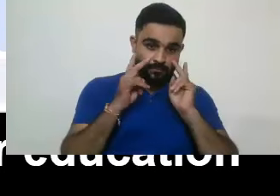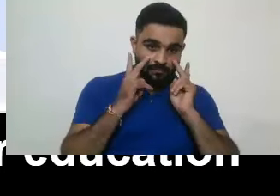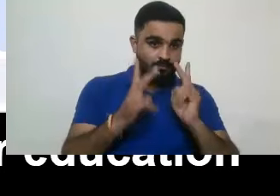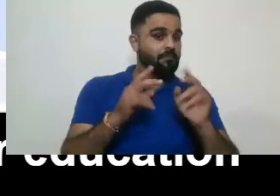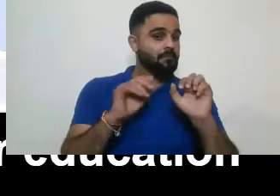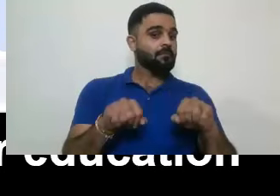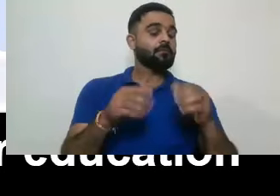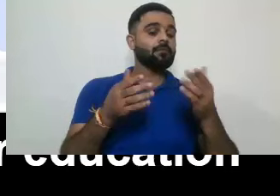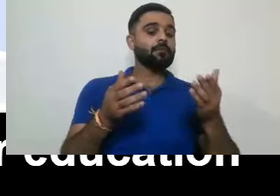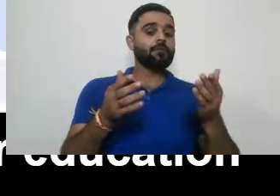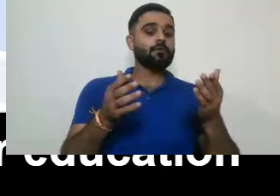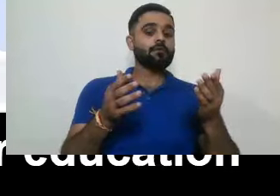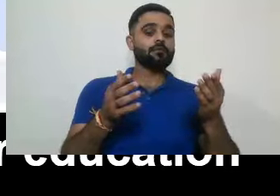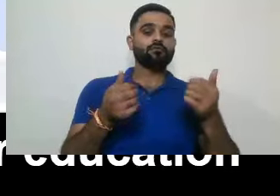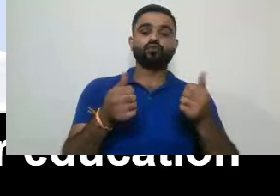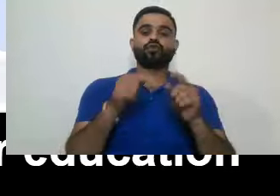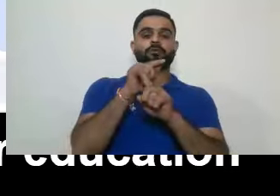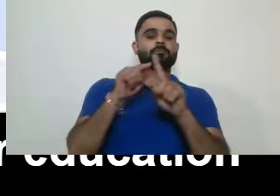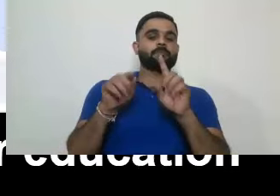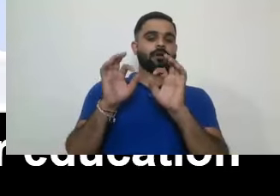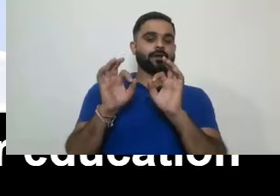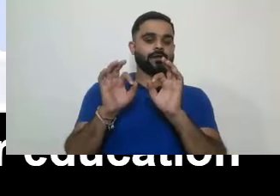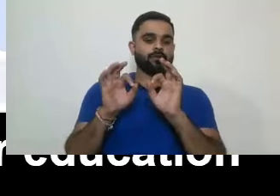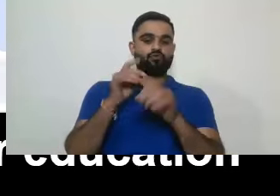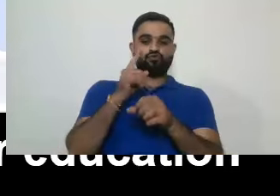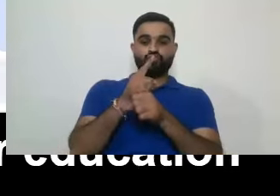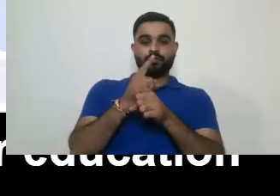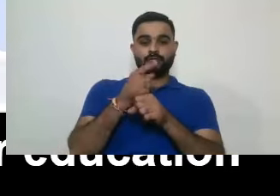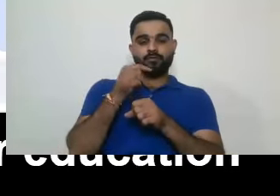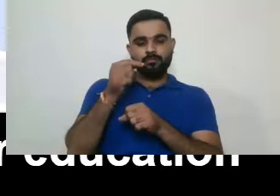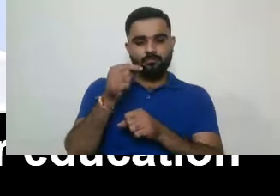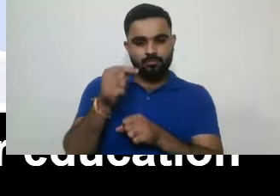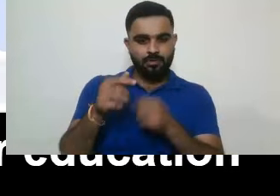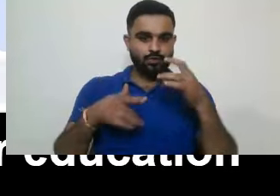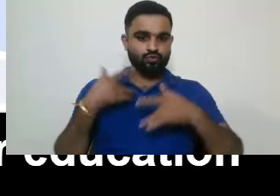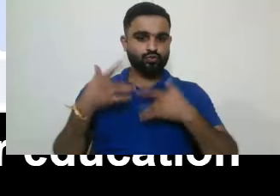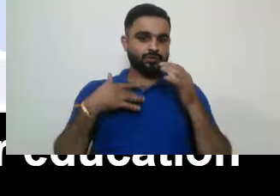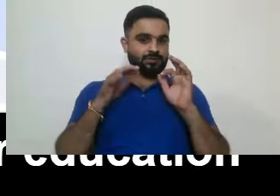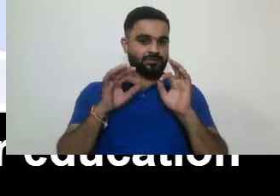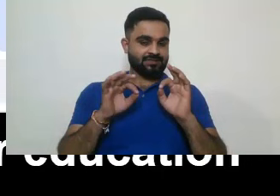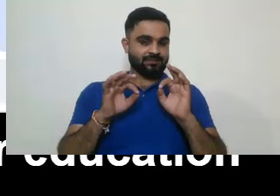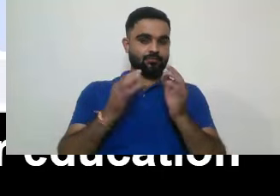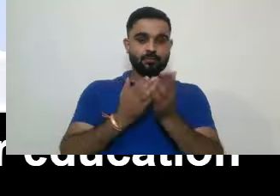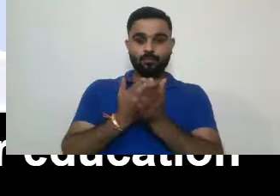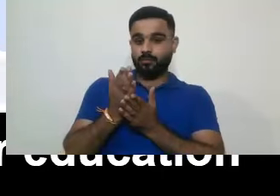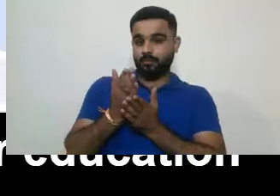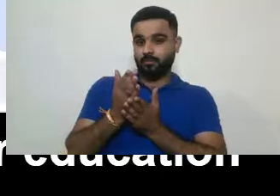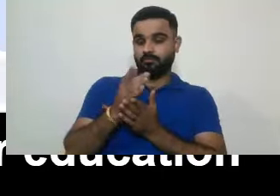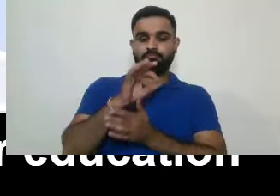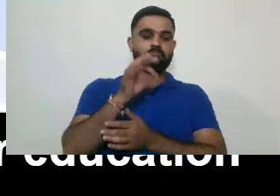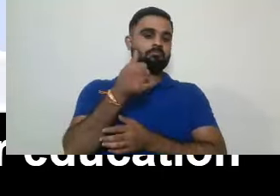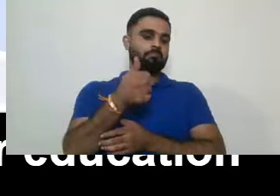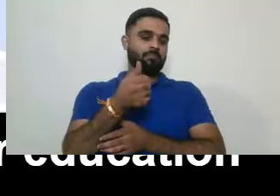have a good percentage of teachers saying often, which is interesting. Always, that's great.